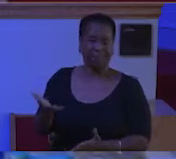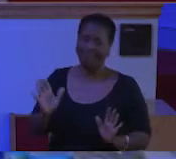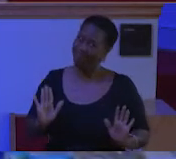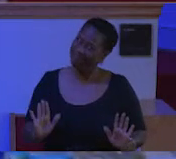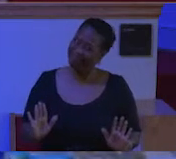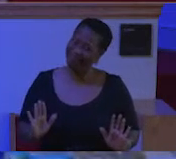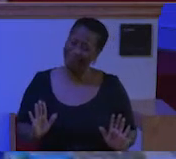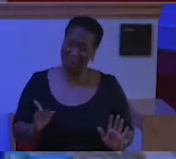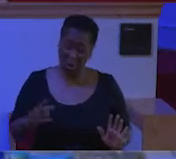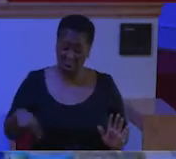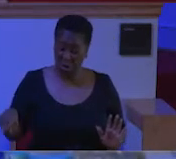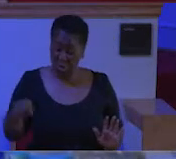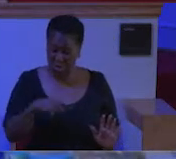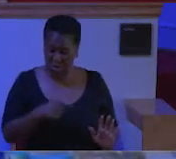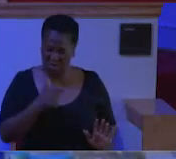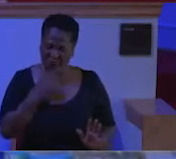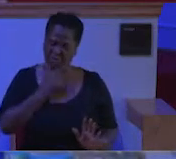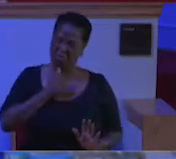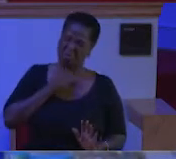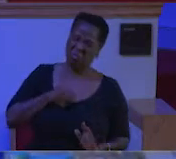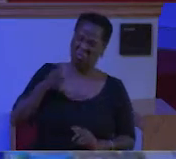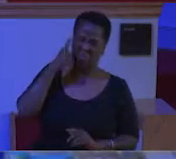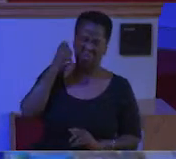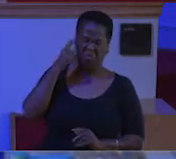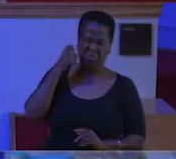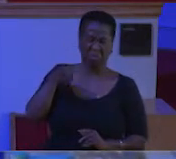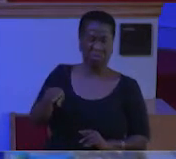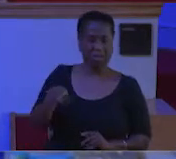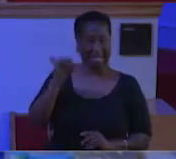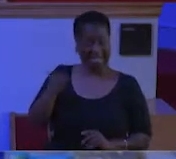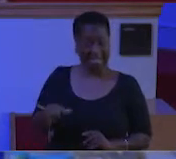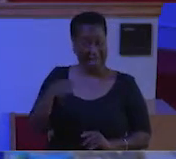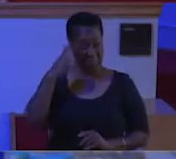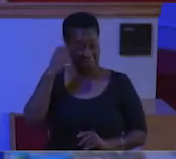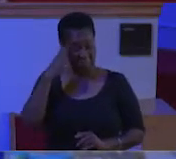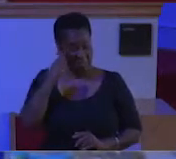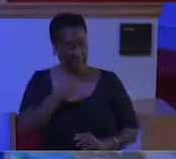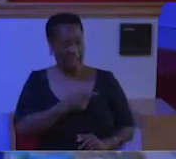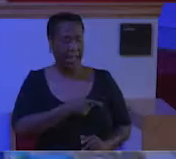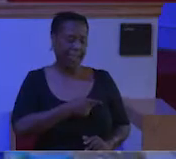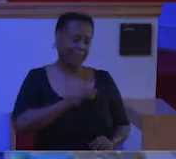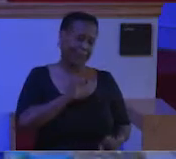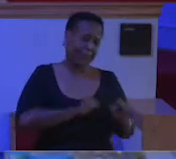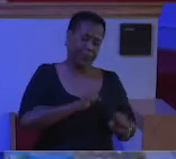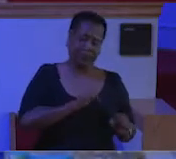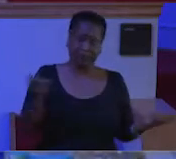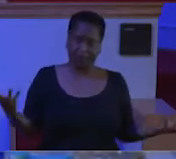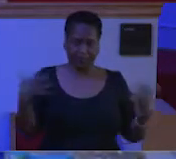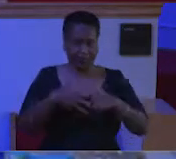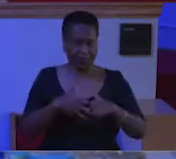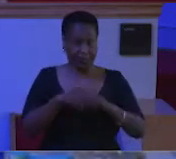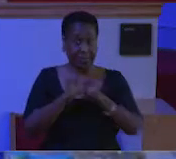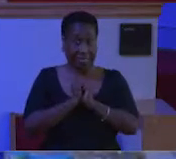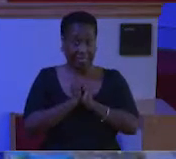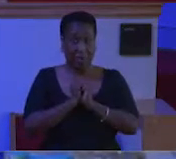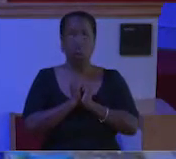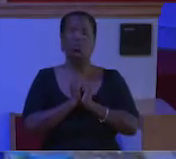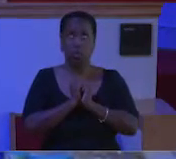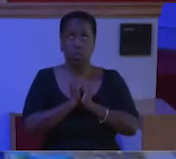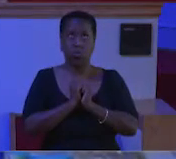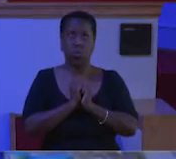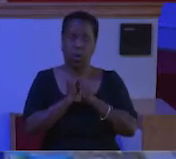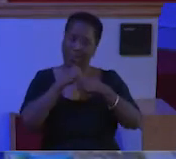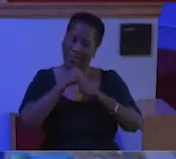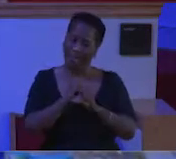Beloved, when the cynics and the skeptics come together, they create for us a